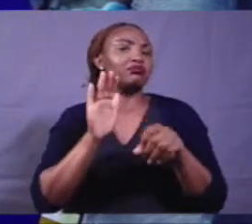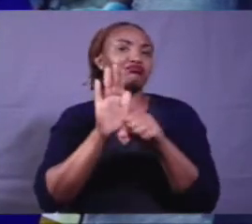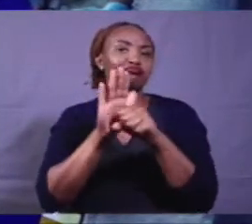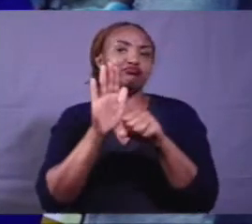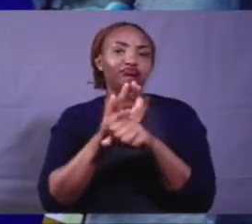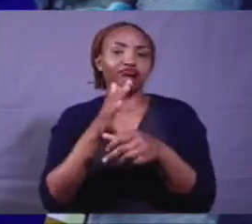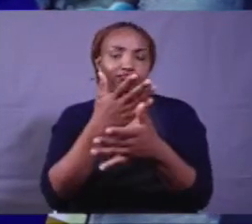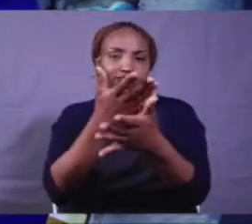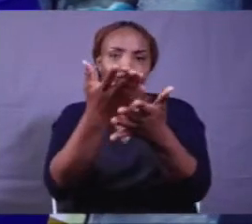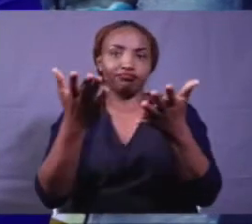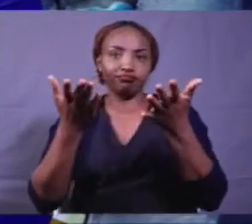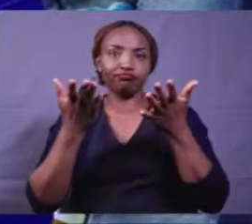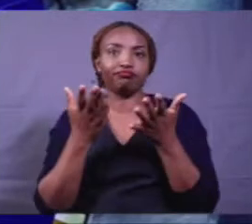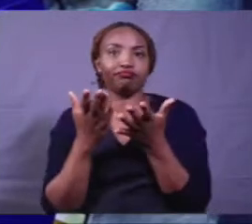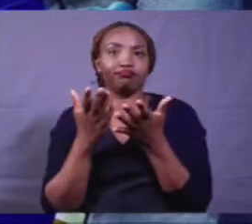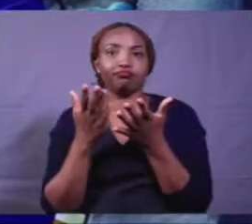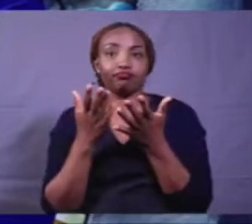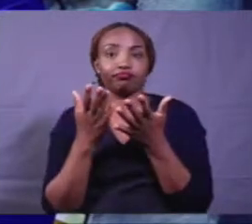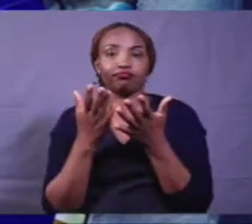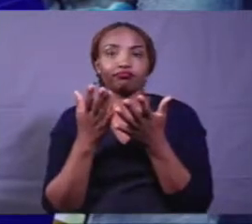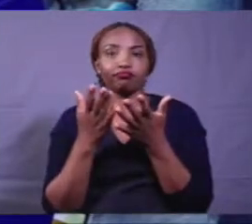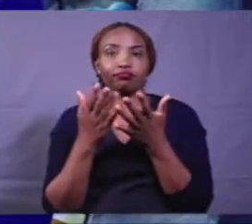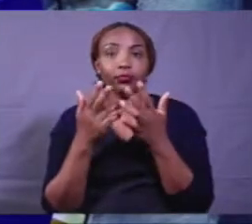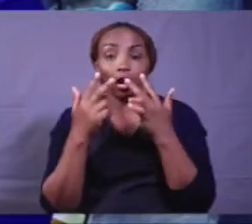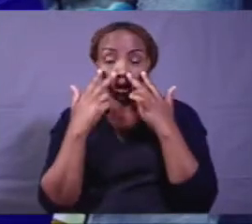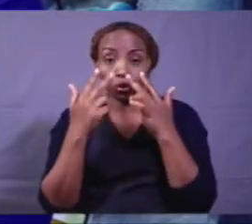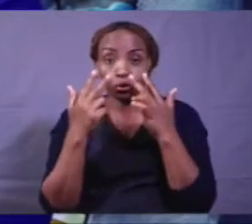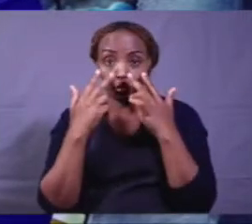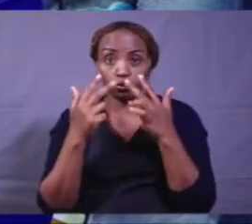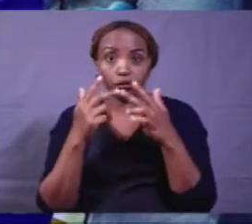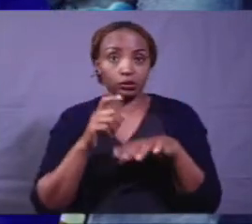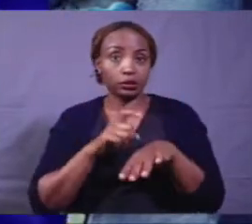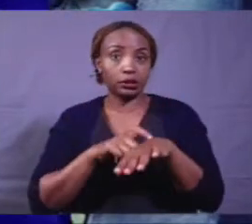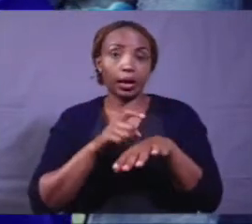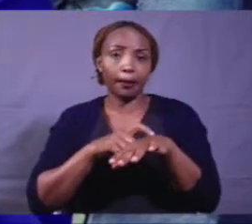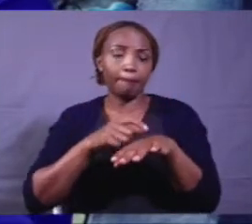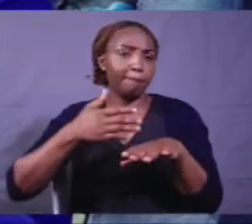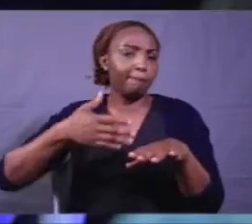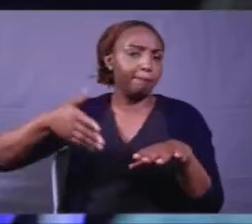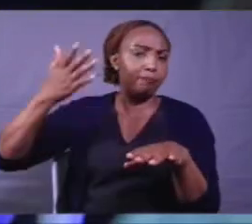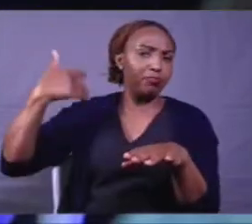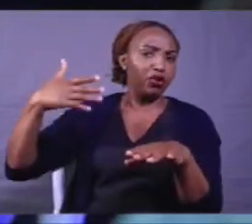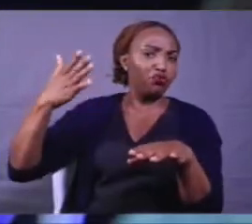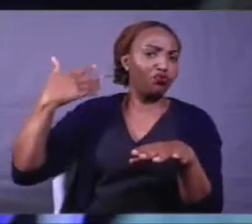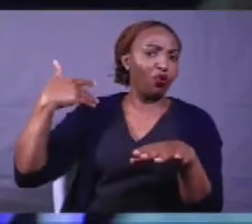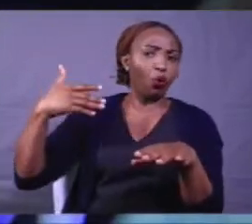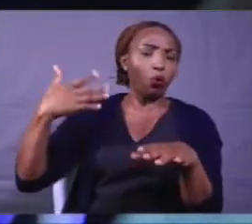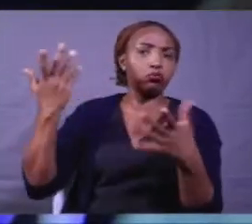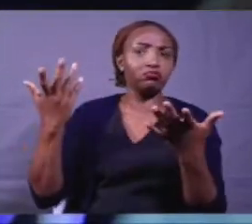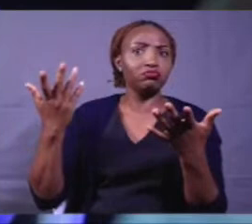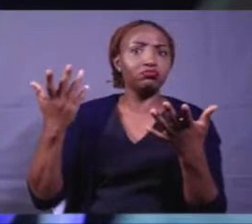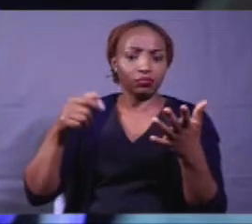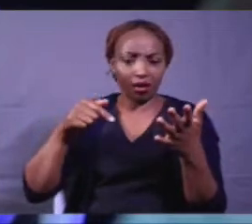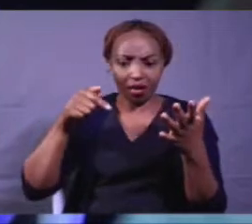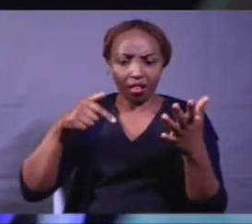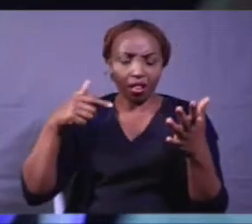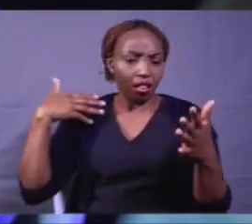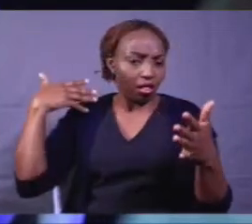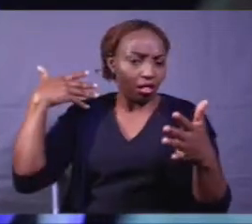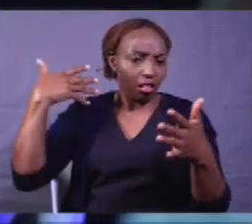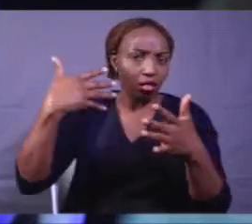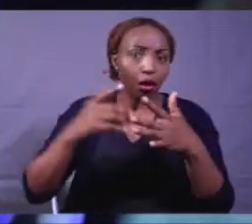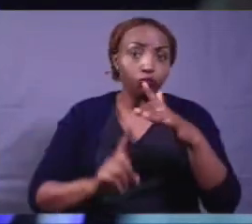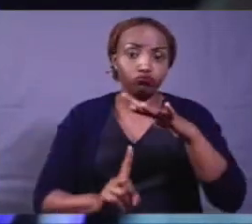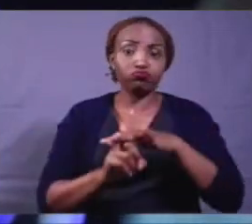happened since COVID came. People have realized the power of the internet in